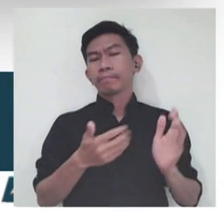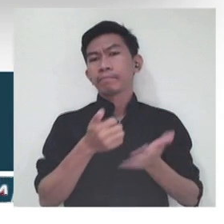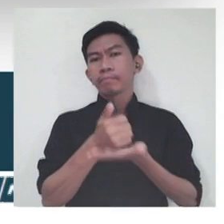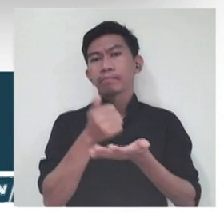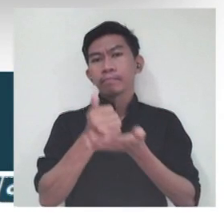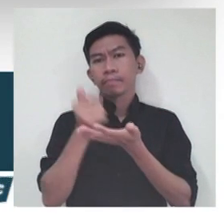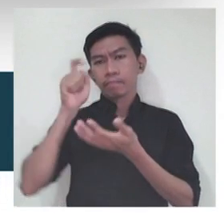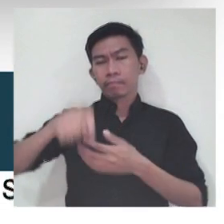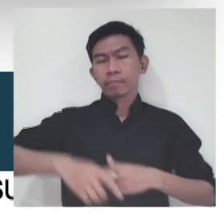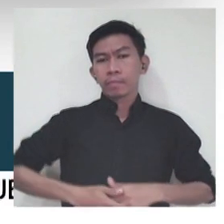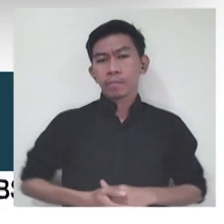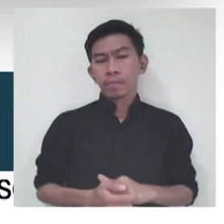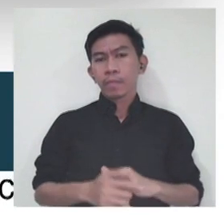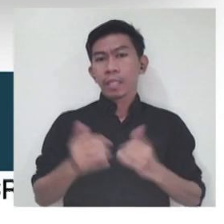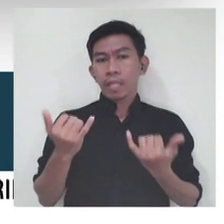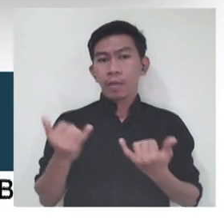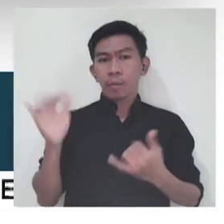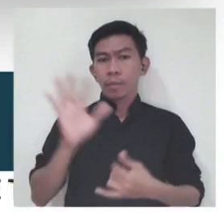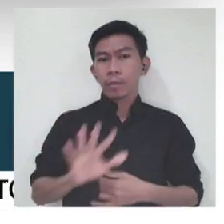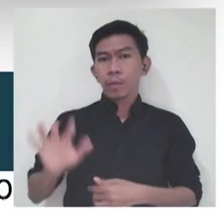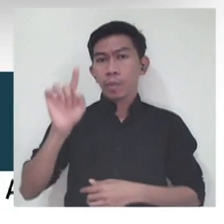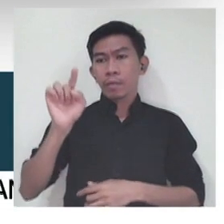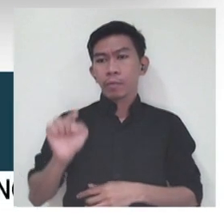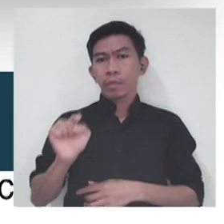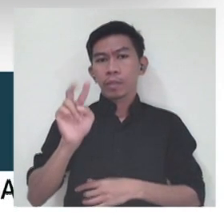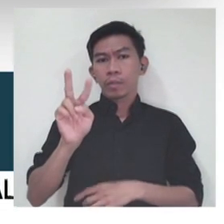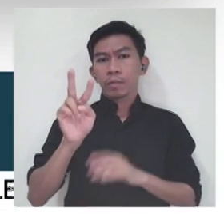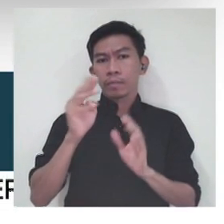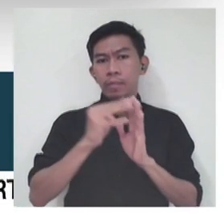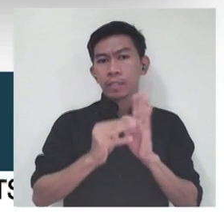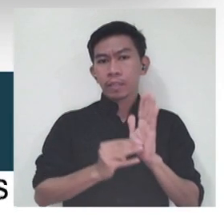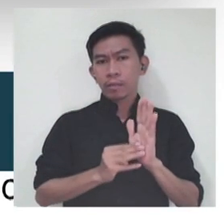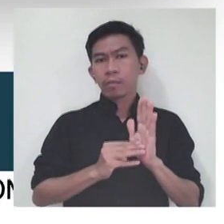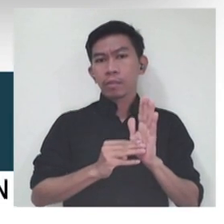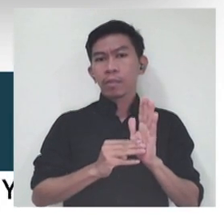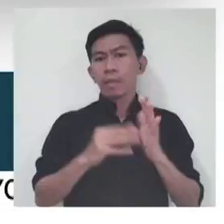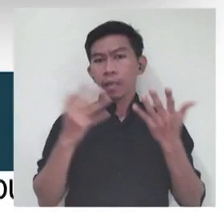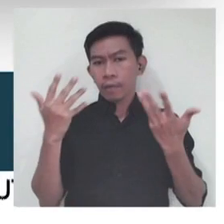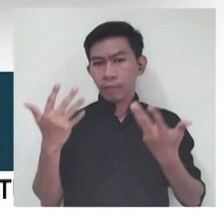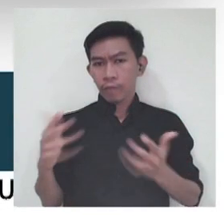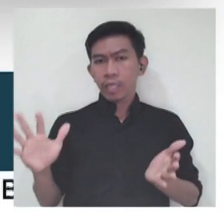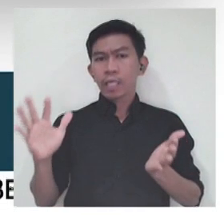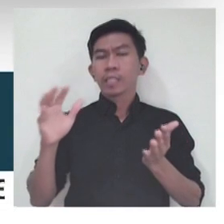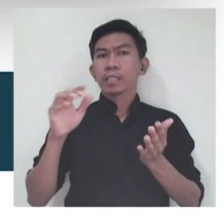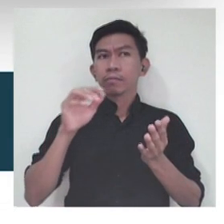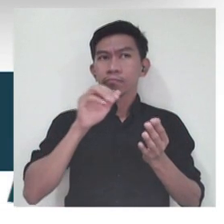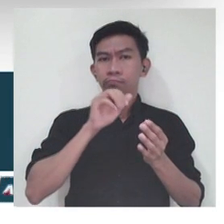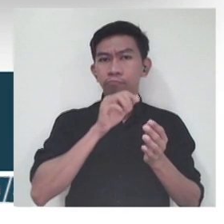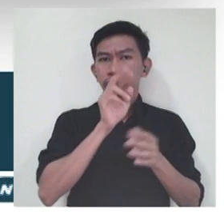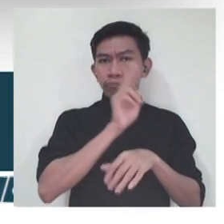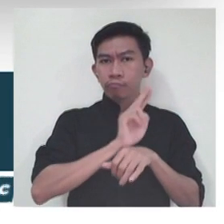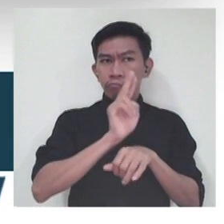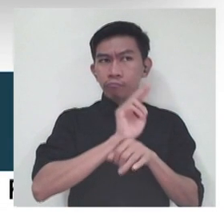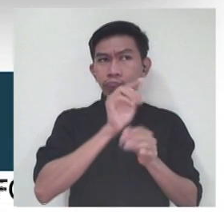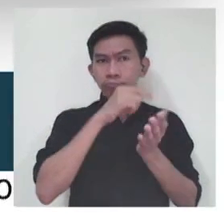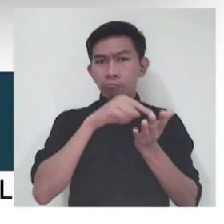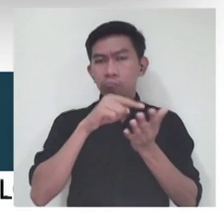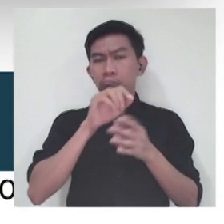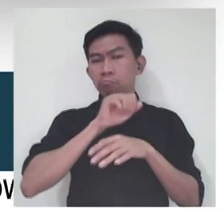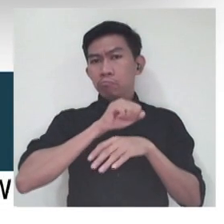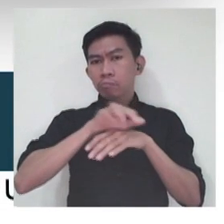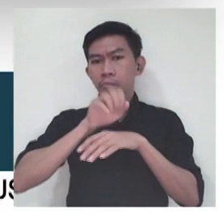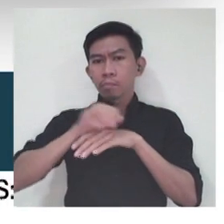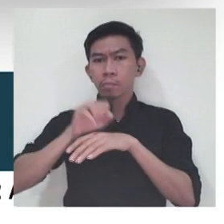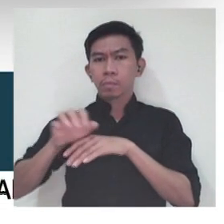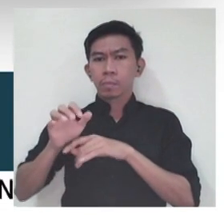nasa 1.2 billion pesos po yung halaga ng naka-preposition po natin na